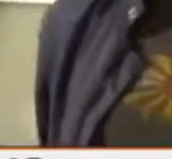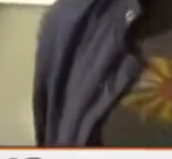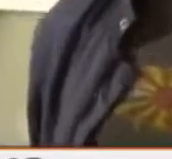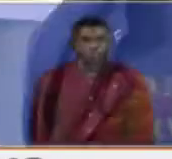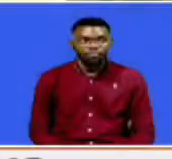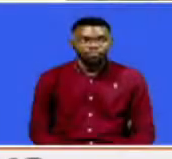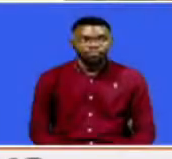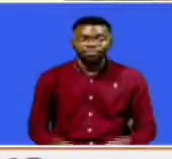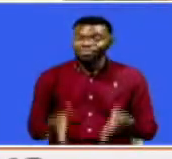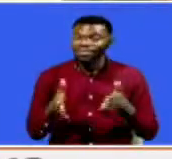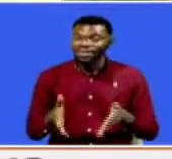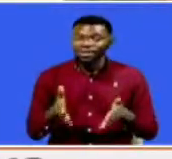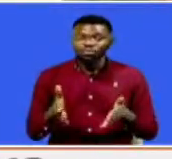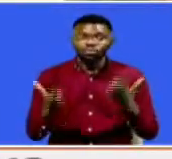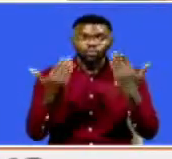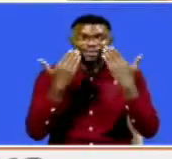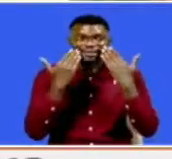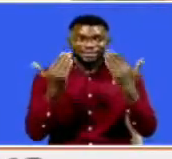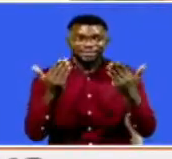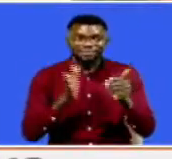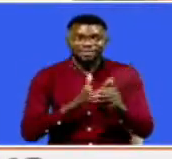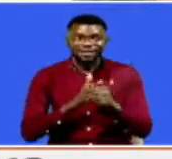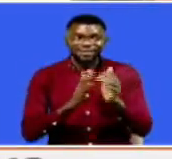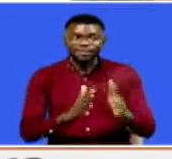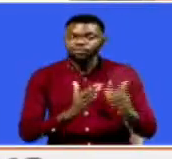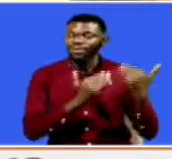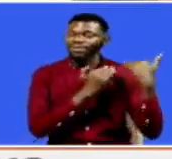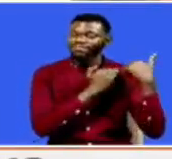What we are saying is that leaders must take responsibility.